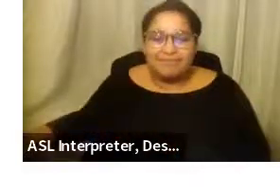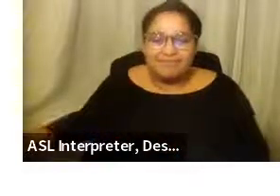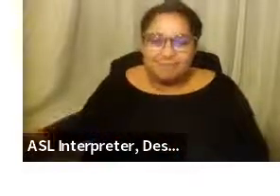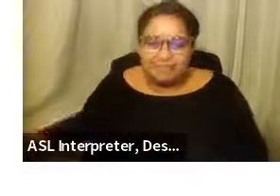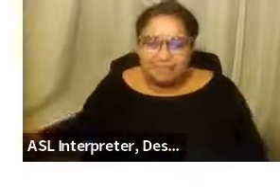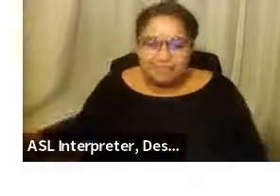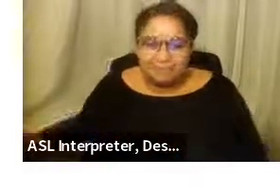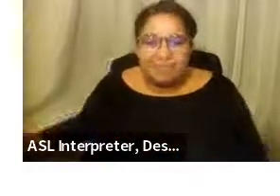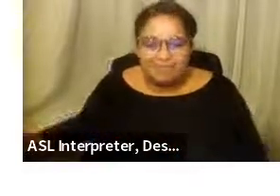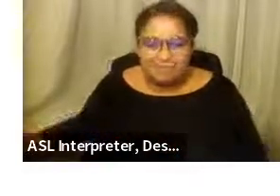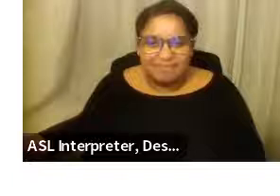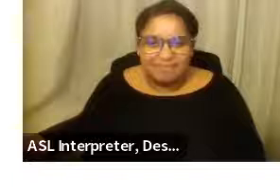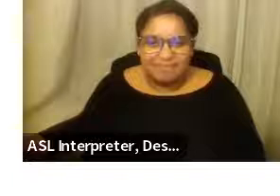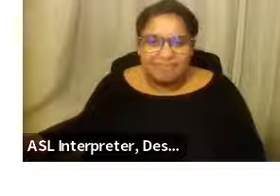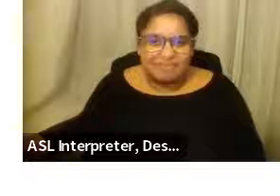please.